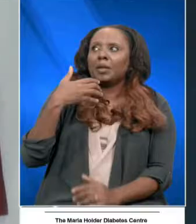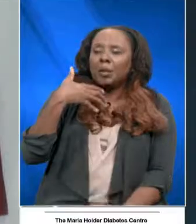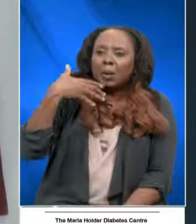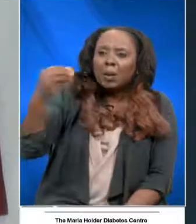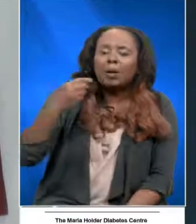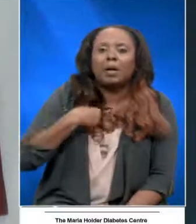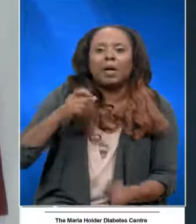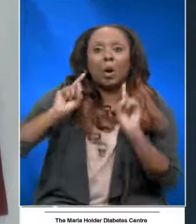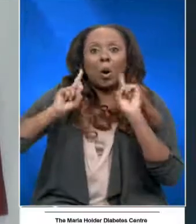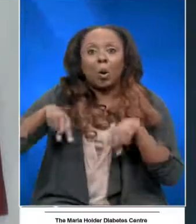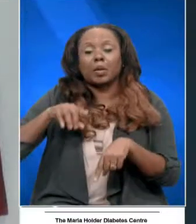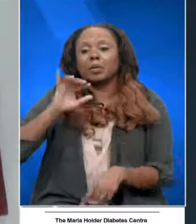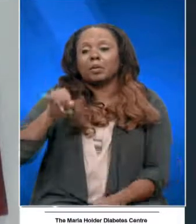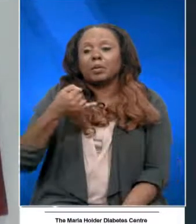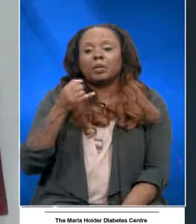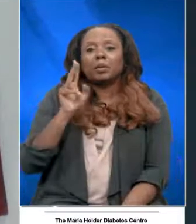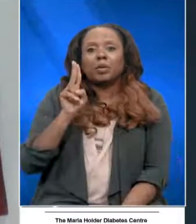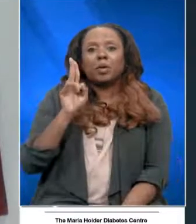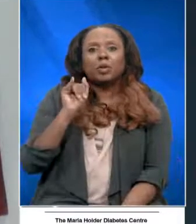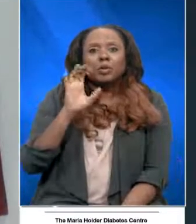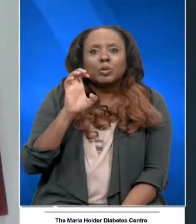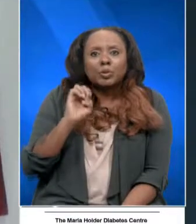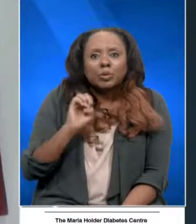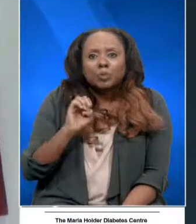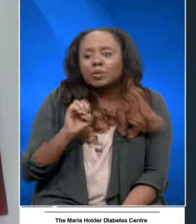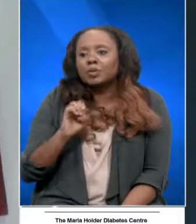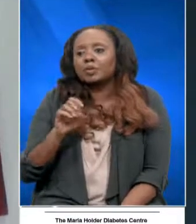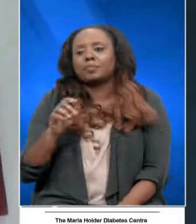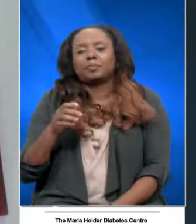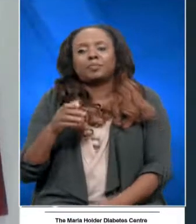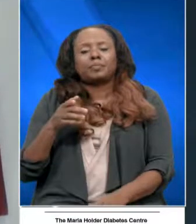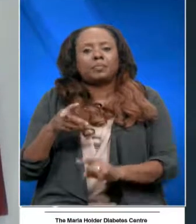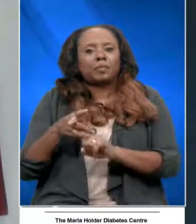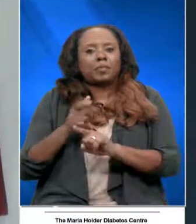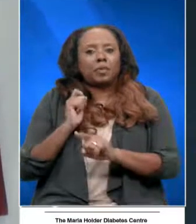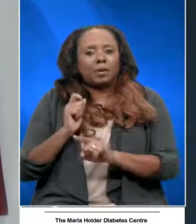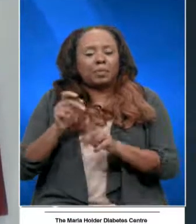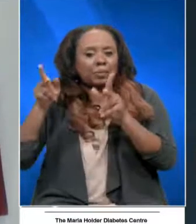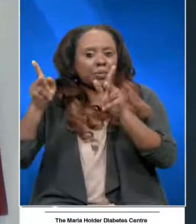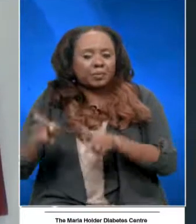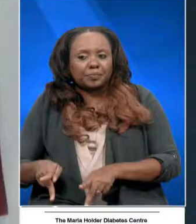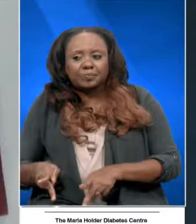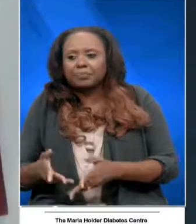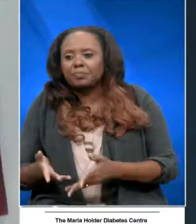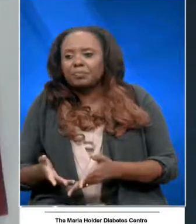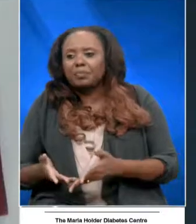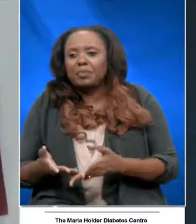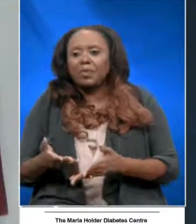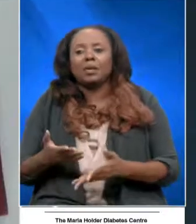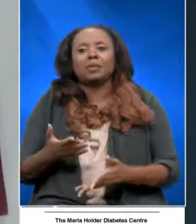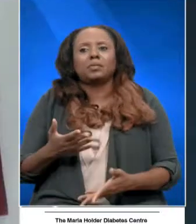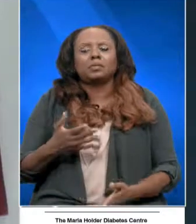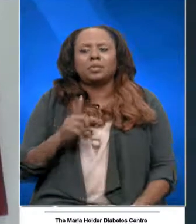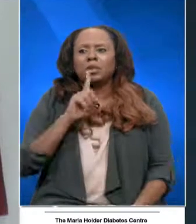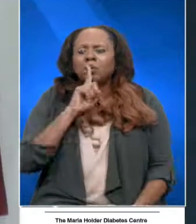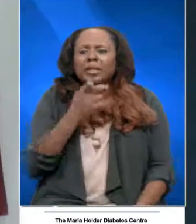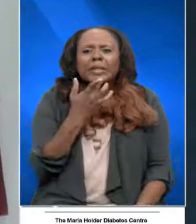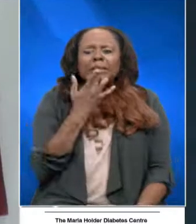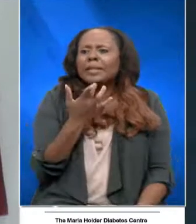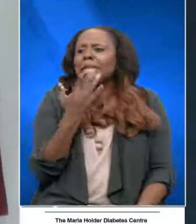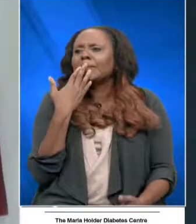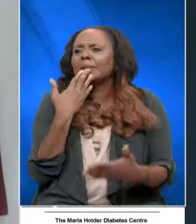a juice, or if I'm buying a juice or a drink from a roadside vendor, it's a tasty drink, but it's loaded with